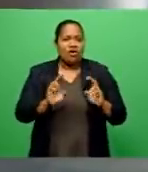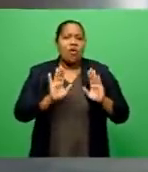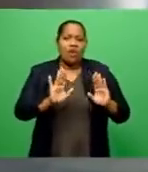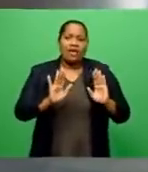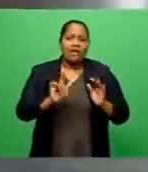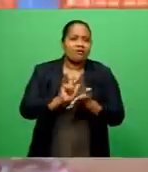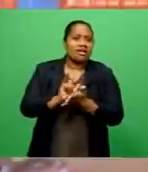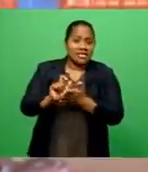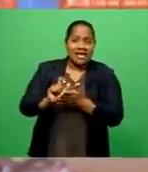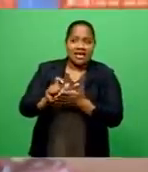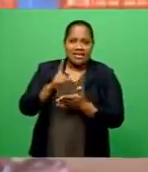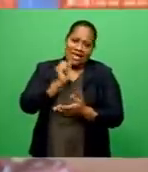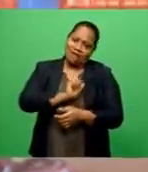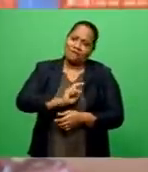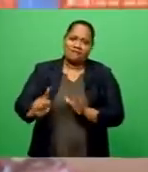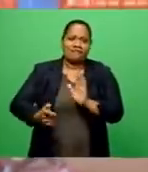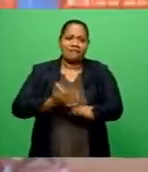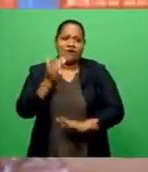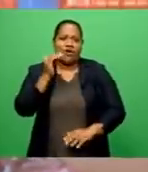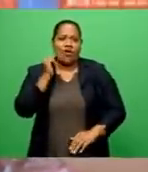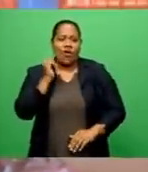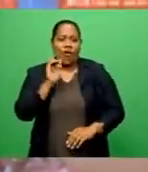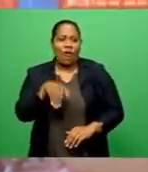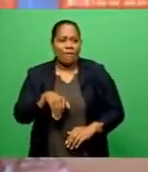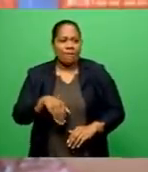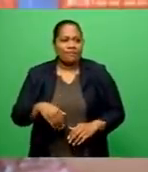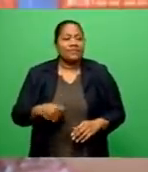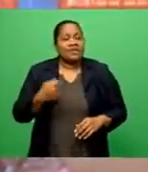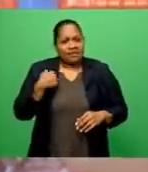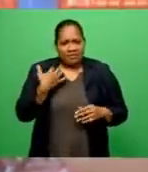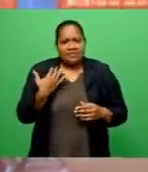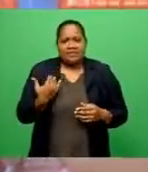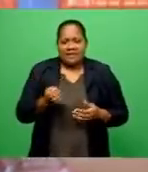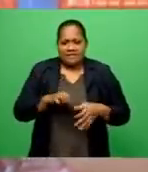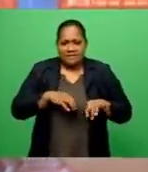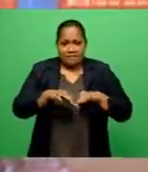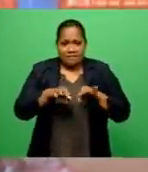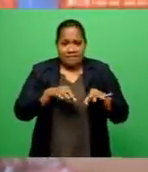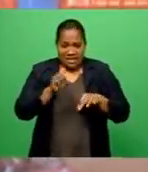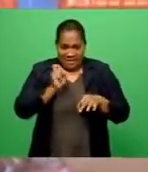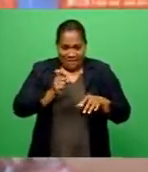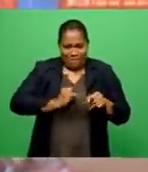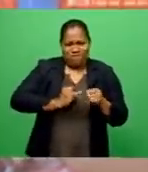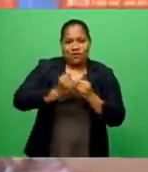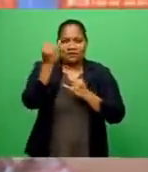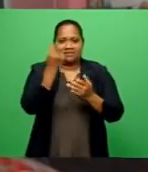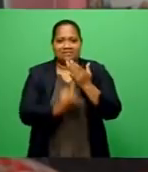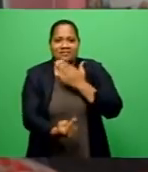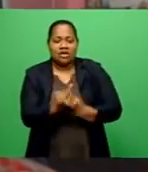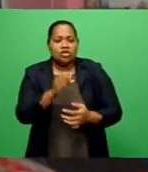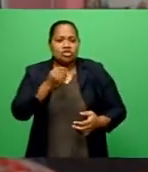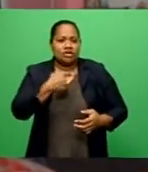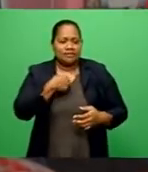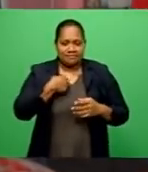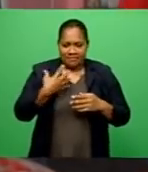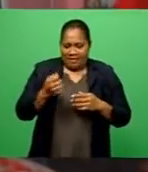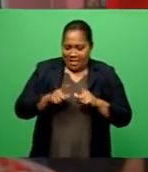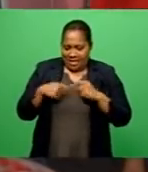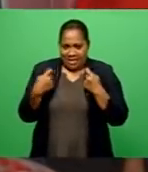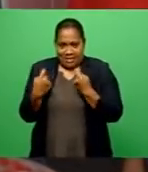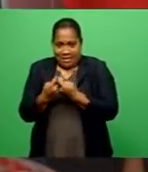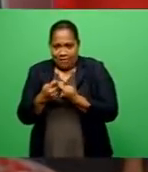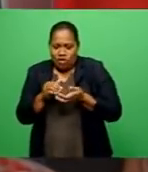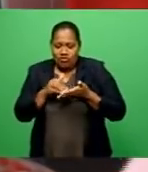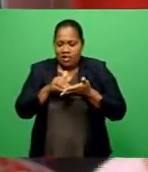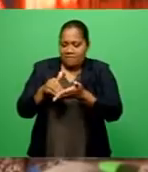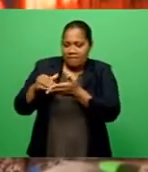home. I knew that I had to have a backup plan in the case that things got worse. So I put together a team that will help the villagers